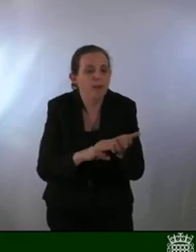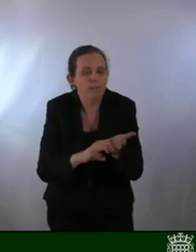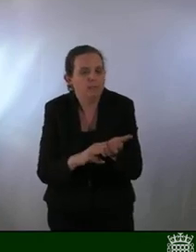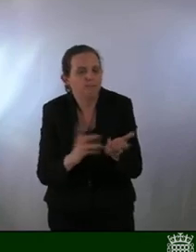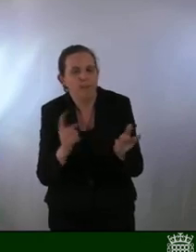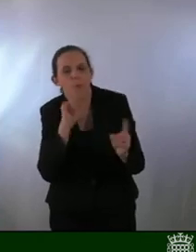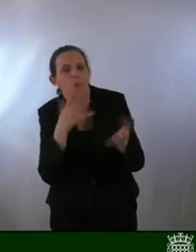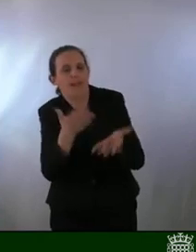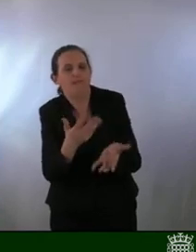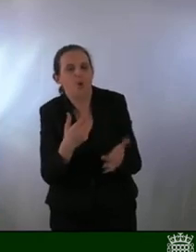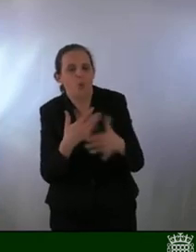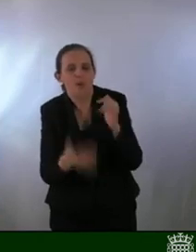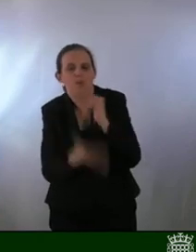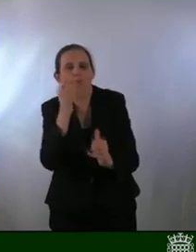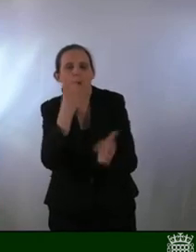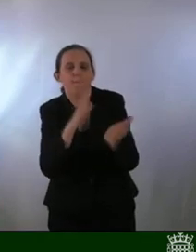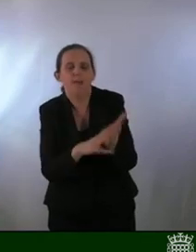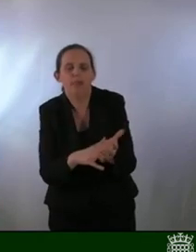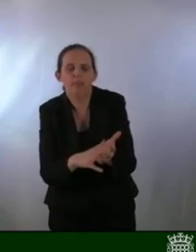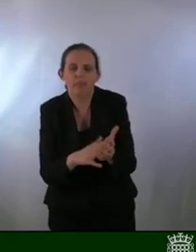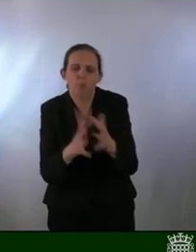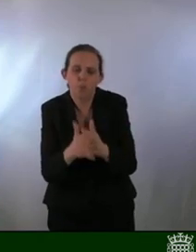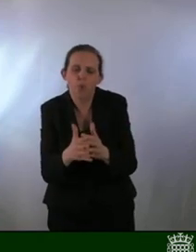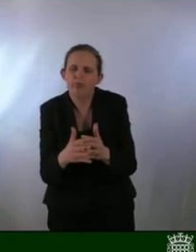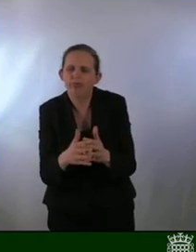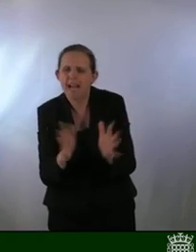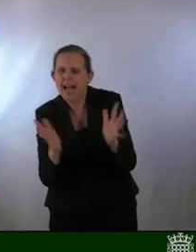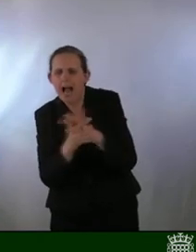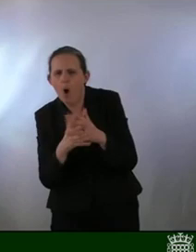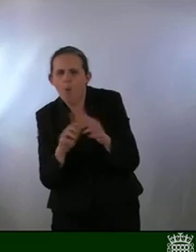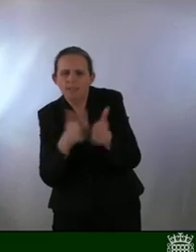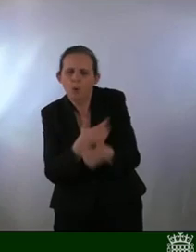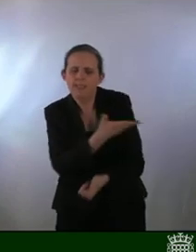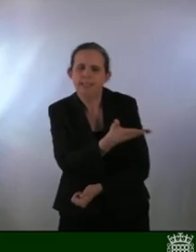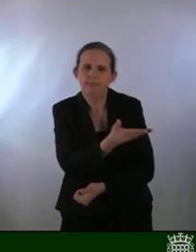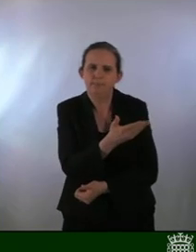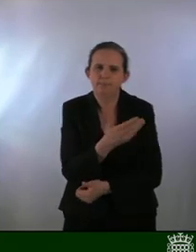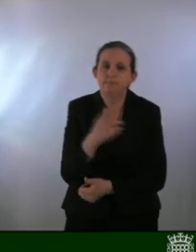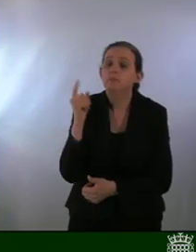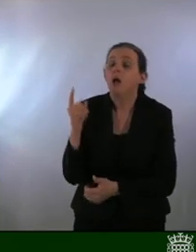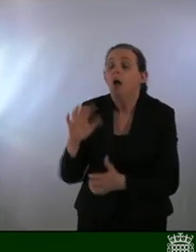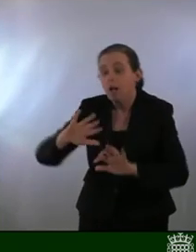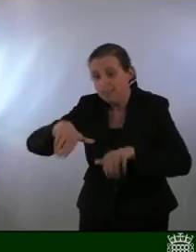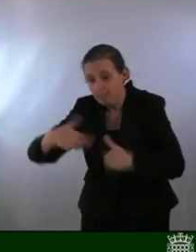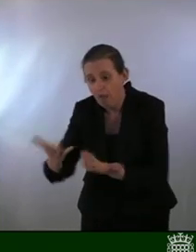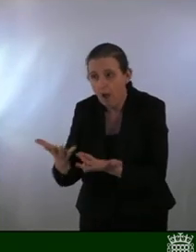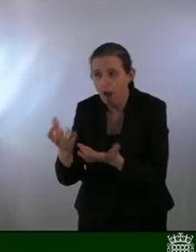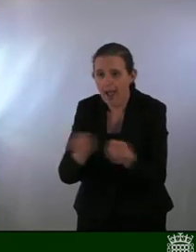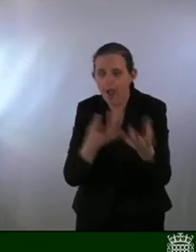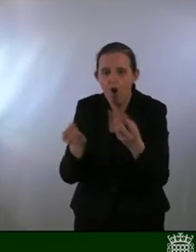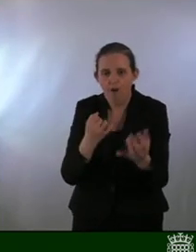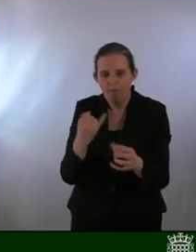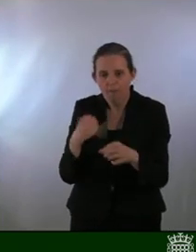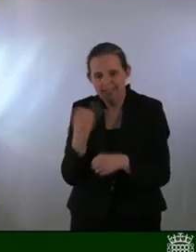Chief Pharmaceutical Officer? We're trying to address the precise point about the supply of medicinal cannabis products through a change to the Home